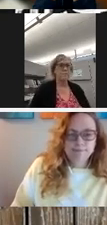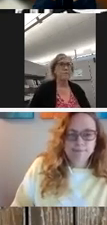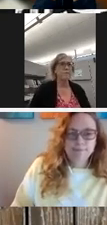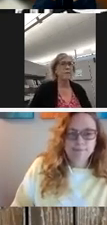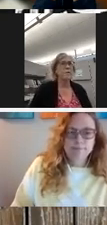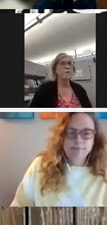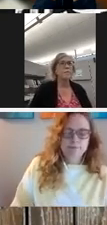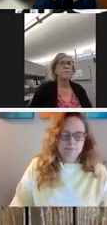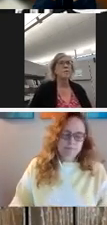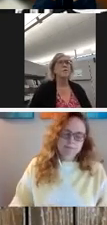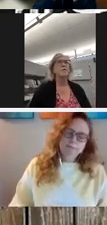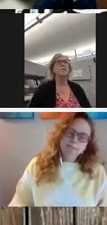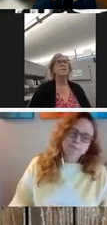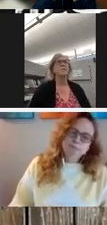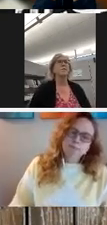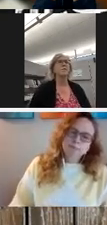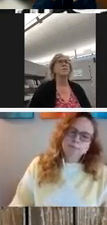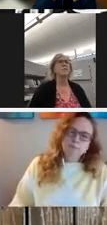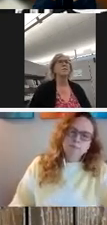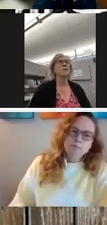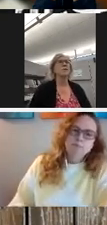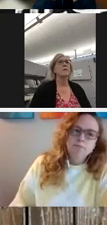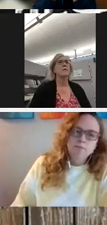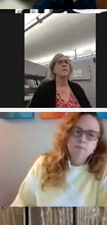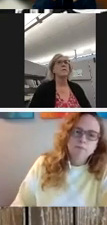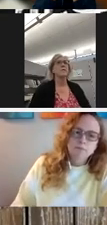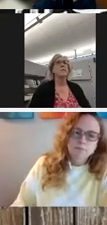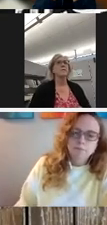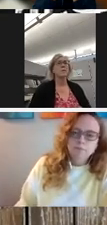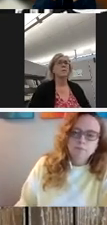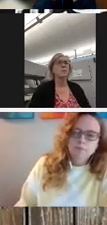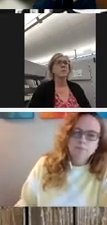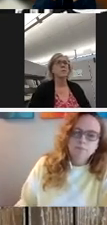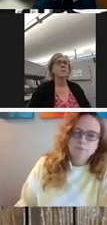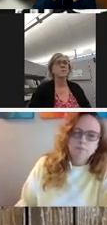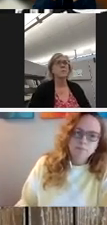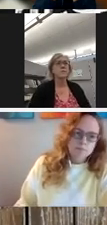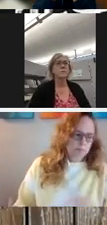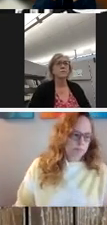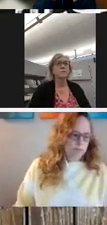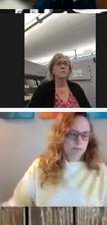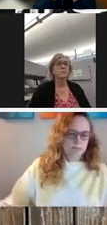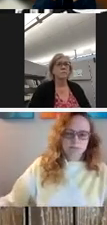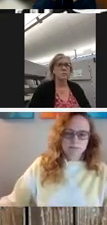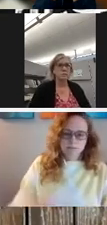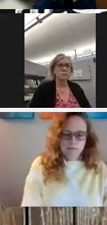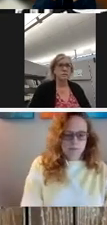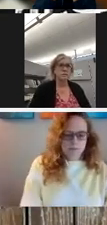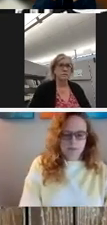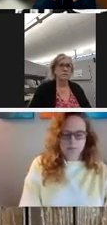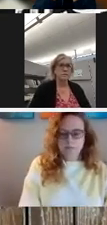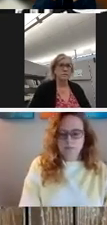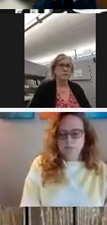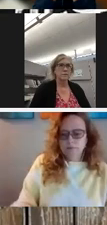would I say to them? So you saw the map of all the job centers geographically located throughout the county.